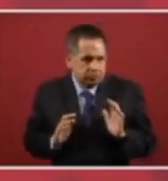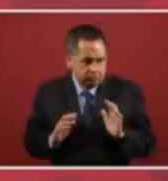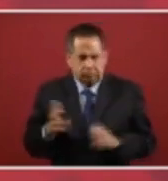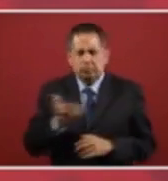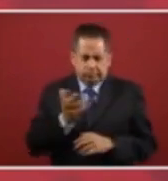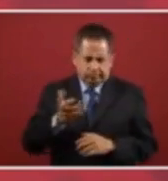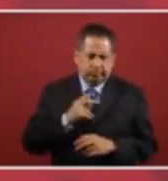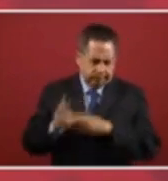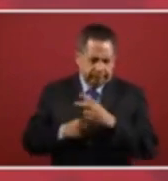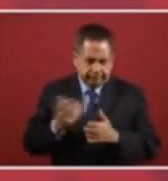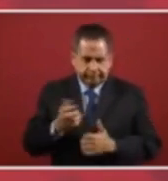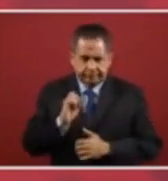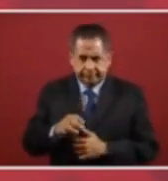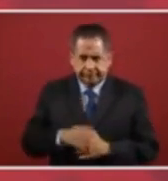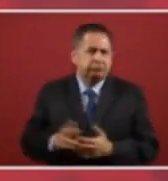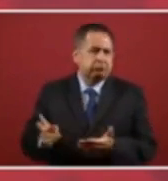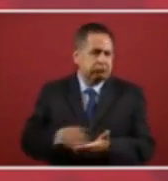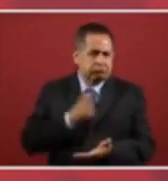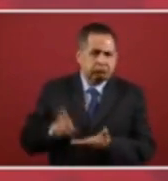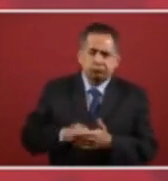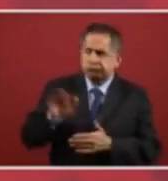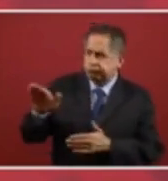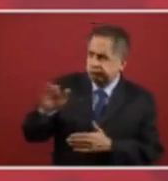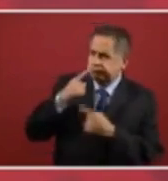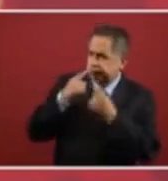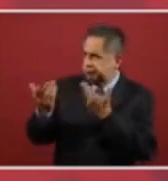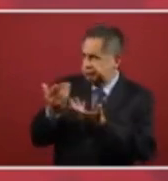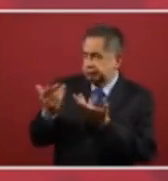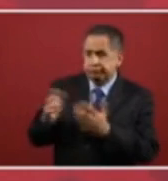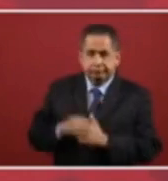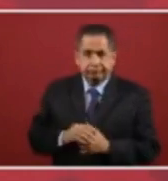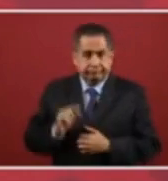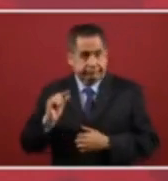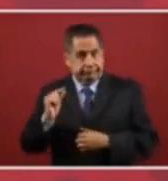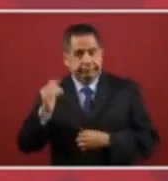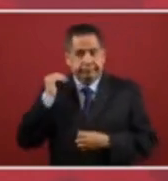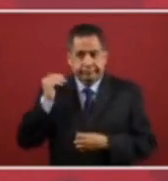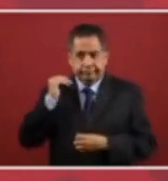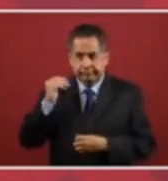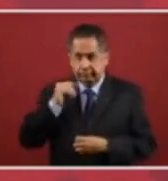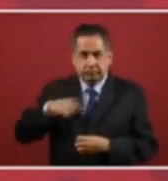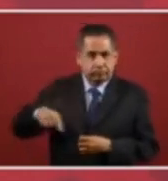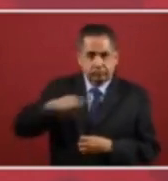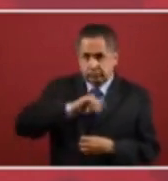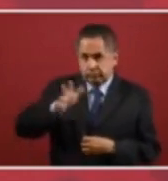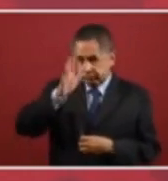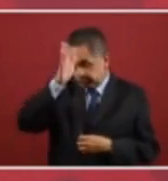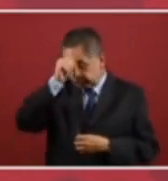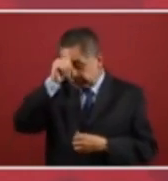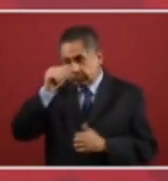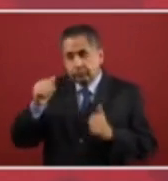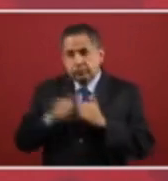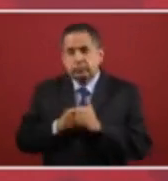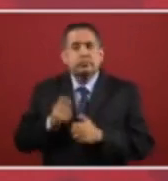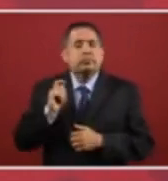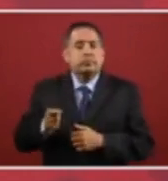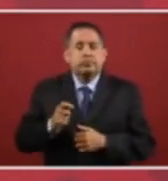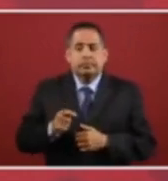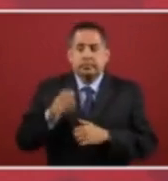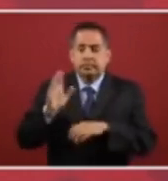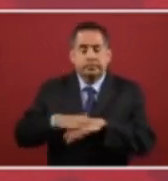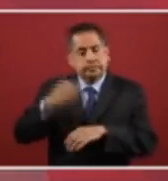will take place. Constantly, we are trying to